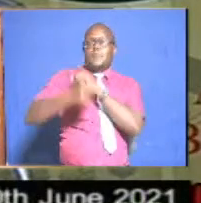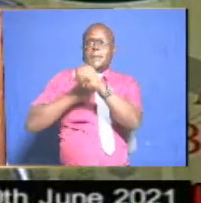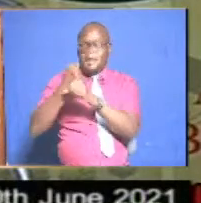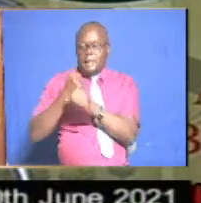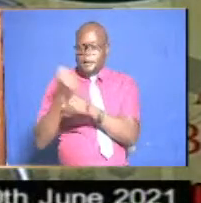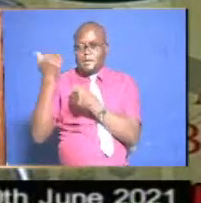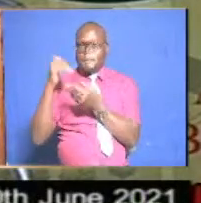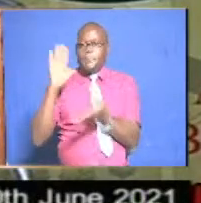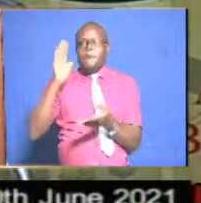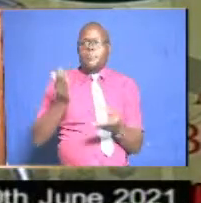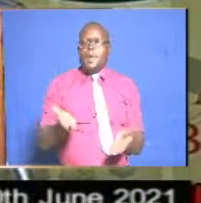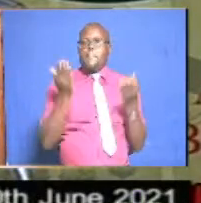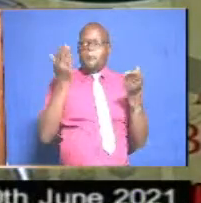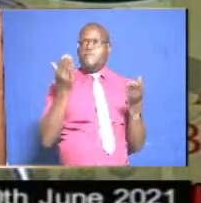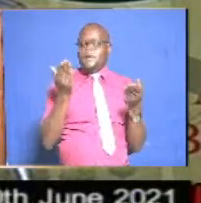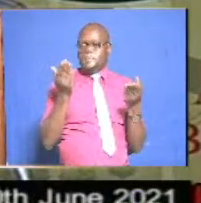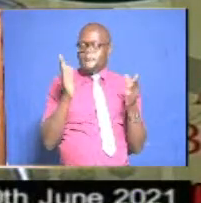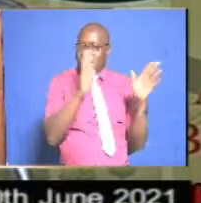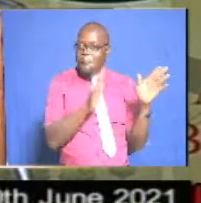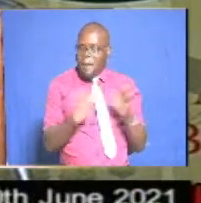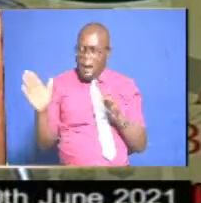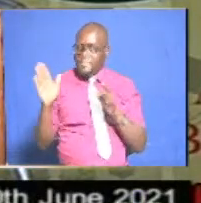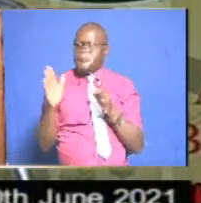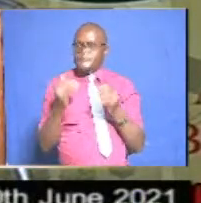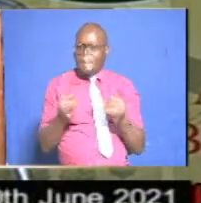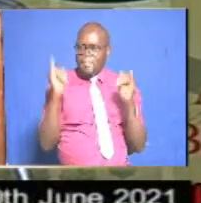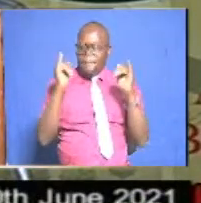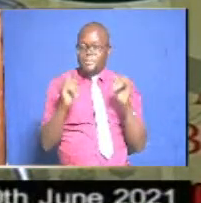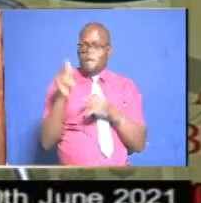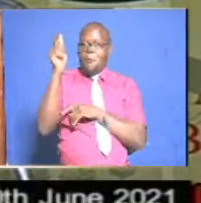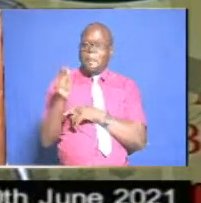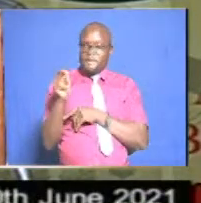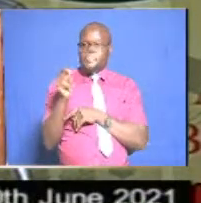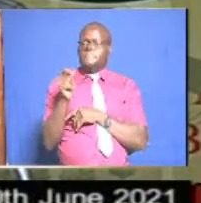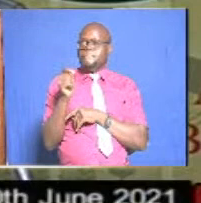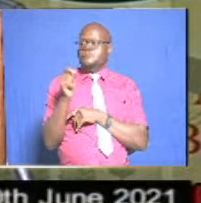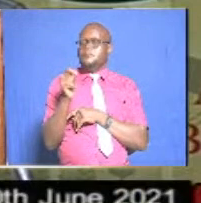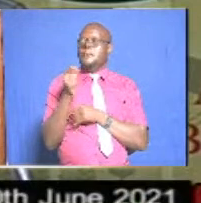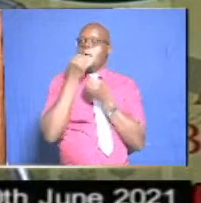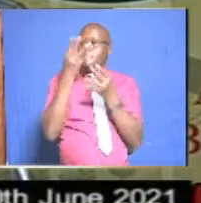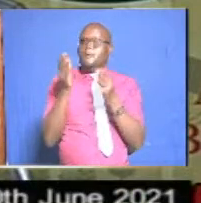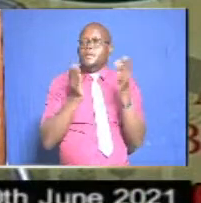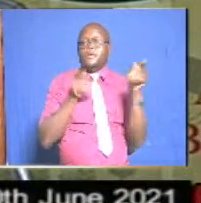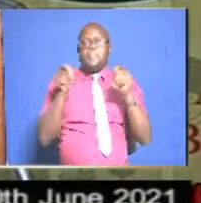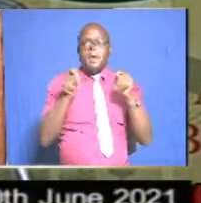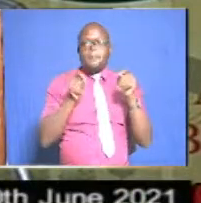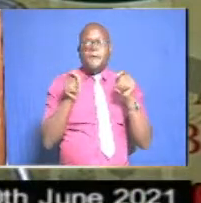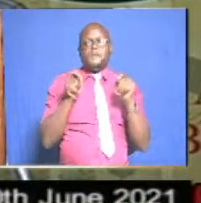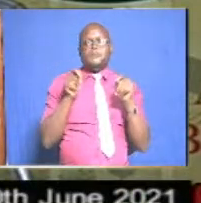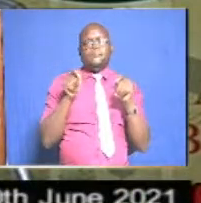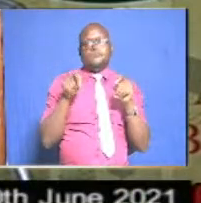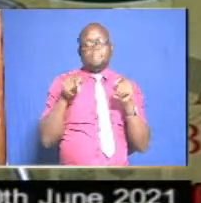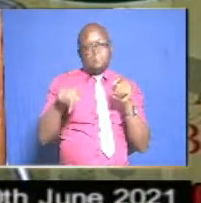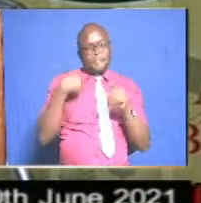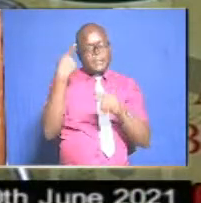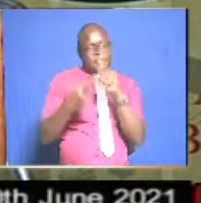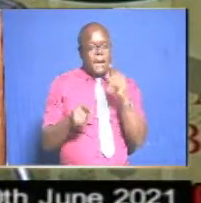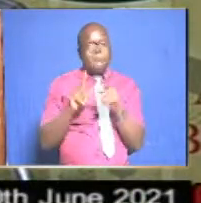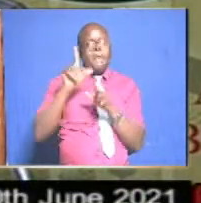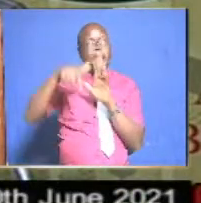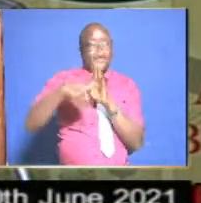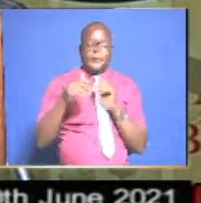further improvement with the planned implementation of pensions management information system late in the year. Mr.